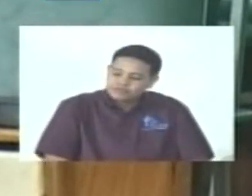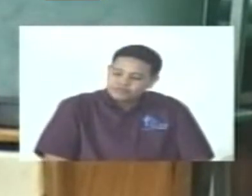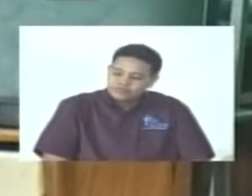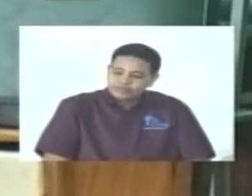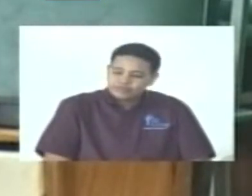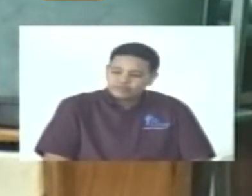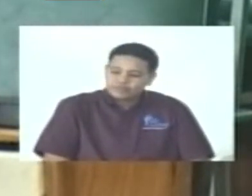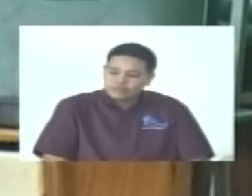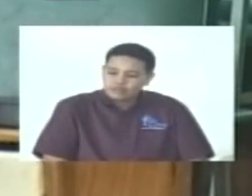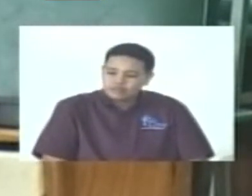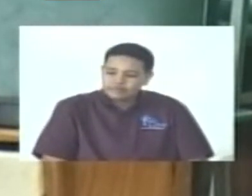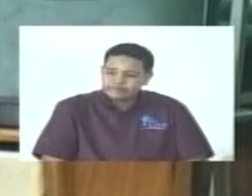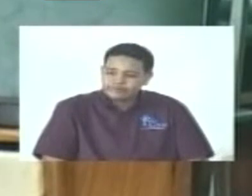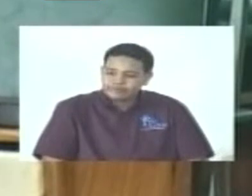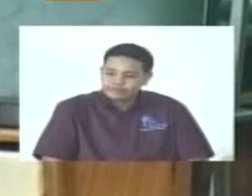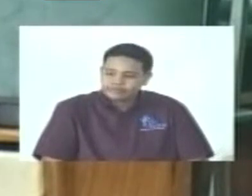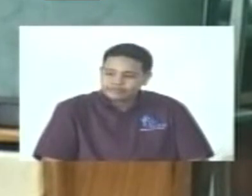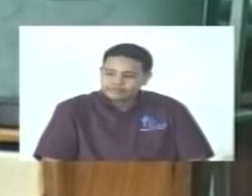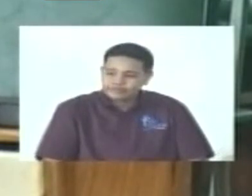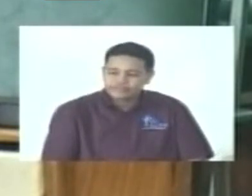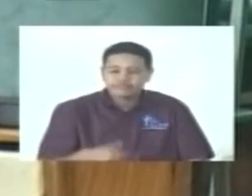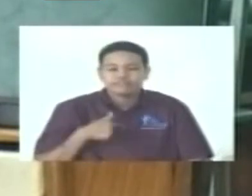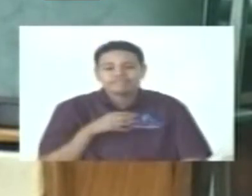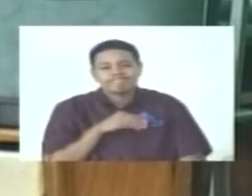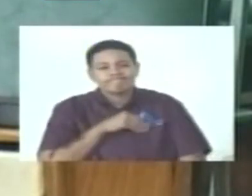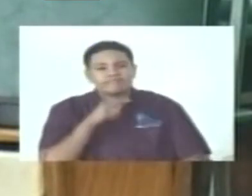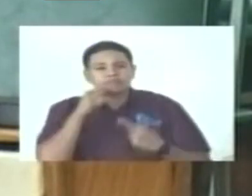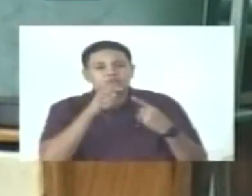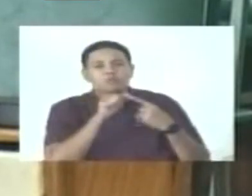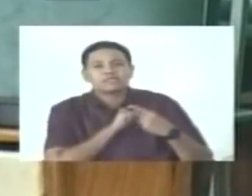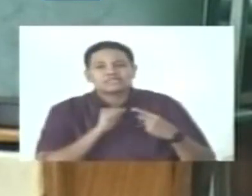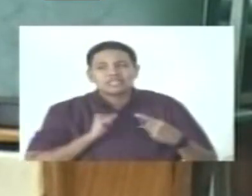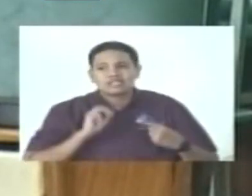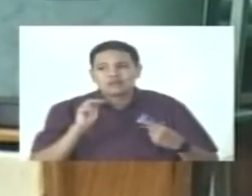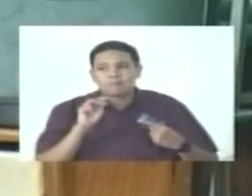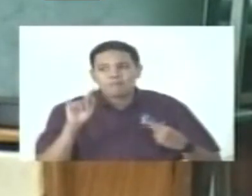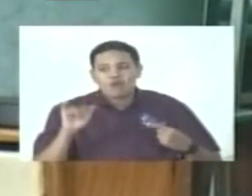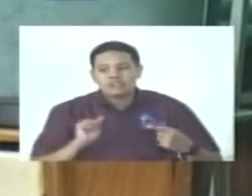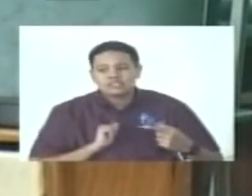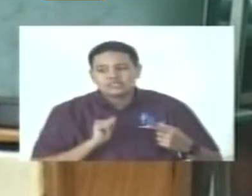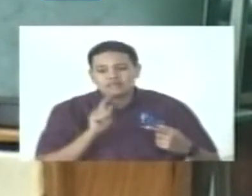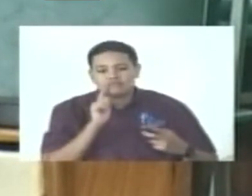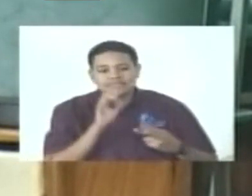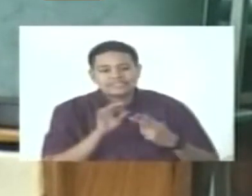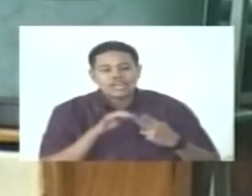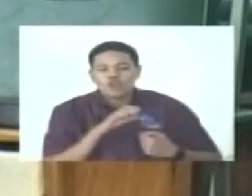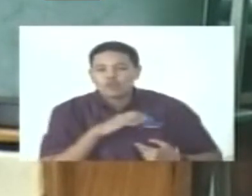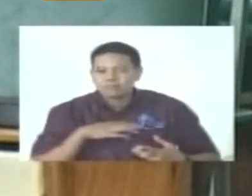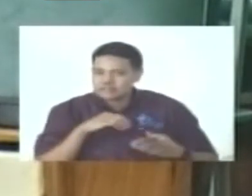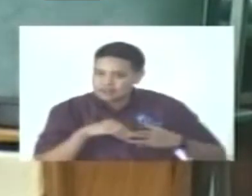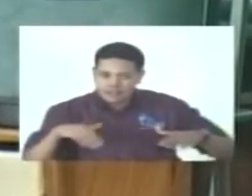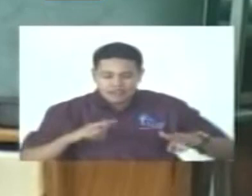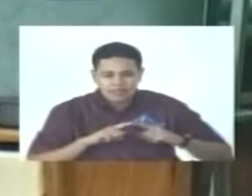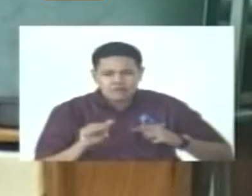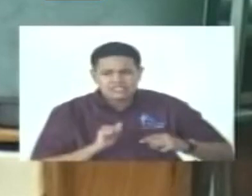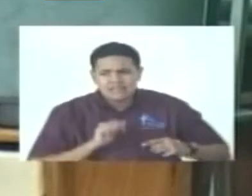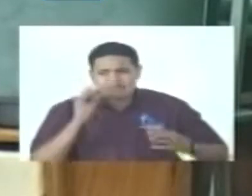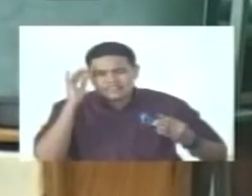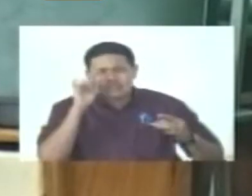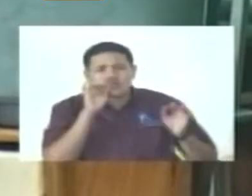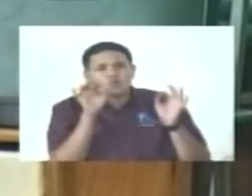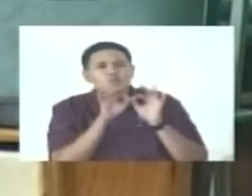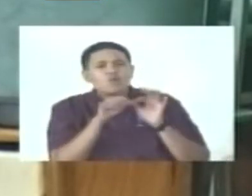I took the point made by Senator Scott Motley, and certainly I wasn't on the Joint Select Committee, but as one that I think is certainly worthy